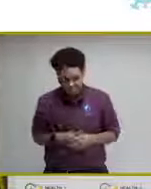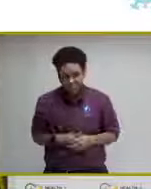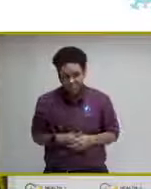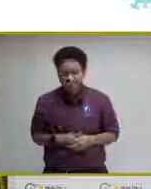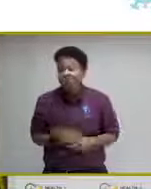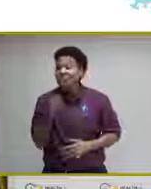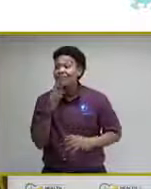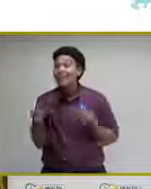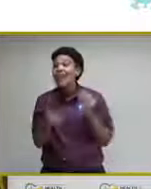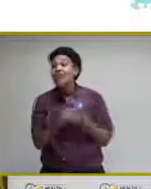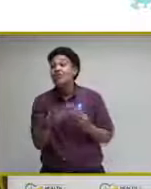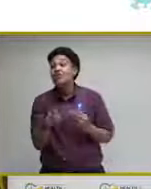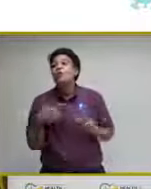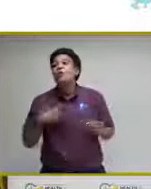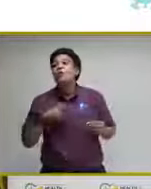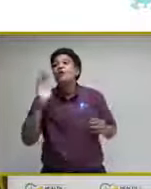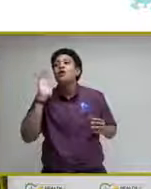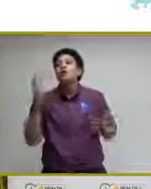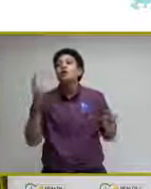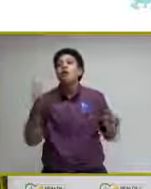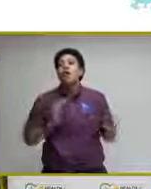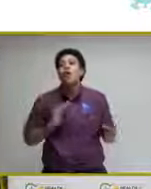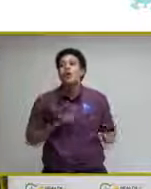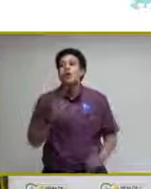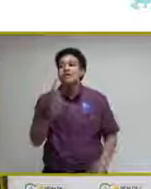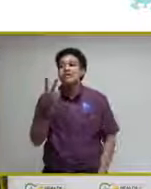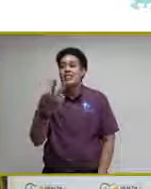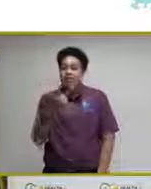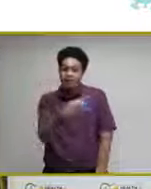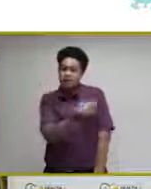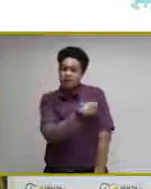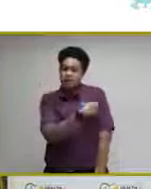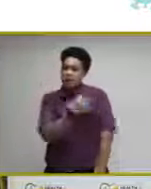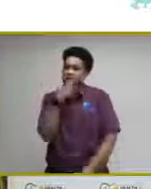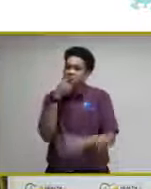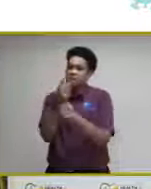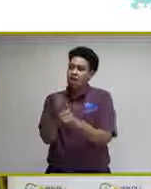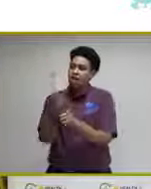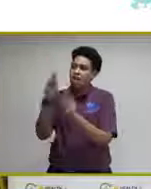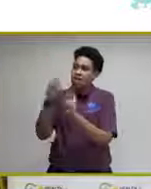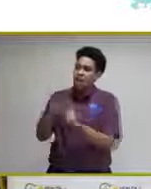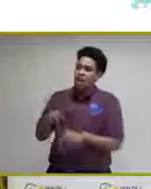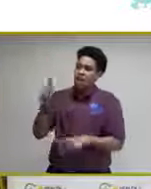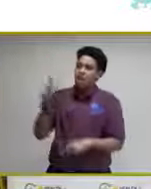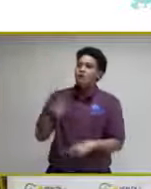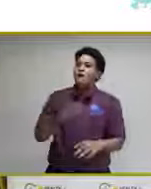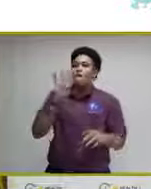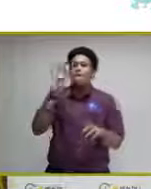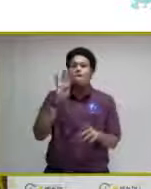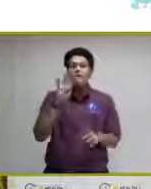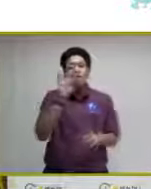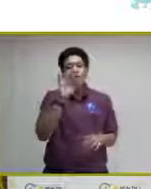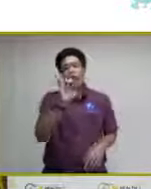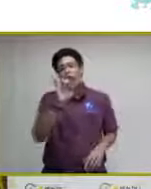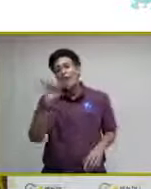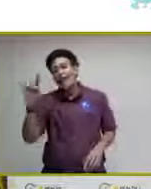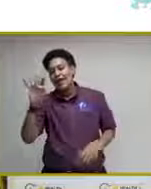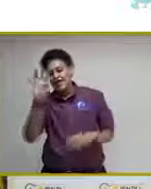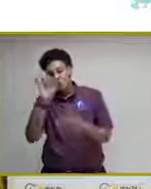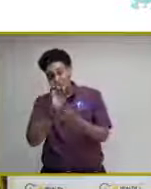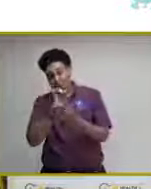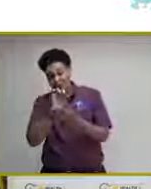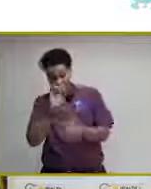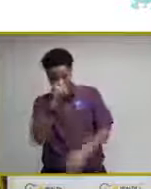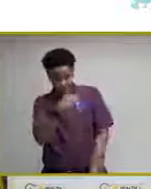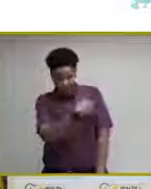And of course, we do our second dose application at least 4 to 8 weeks